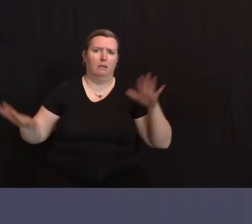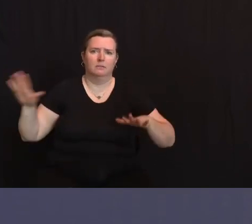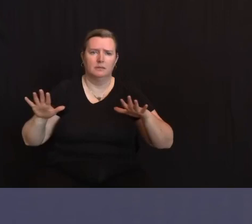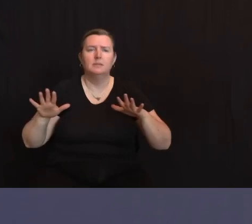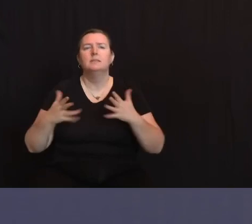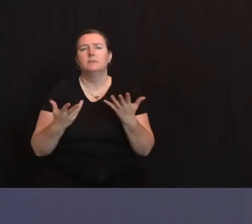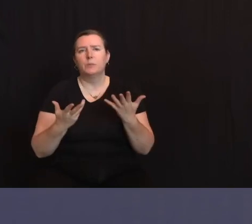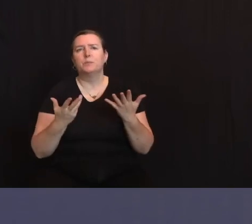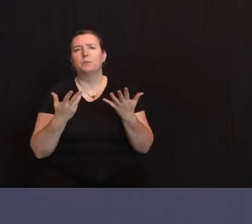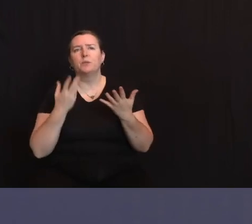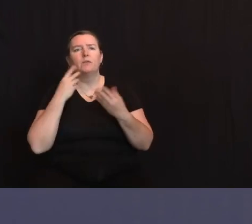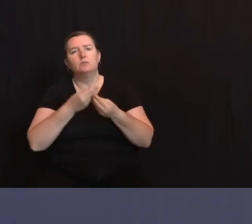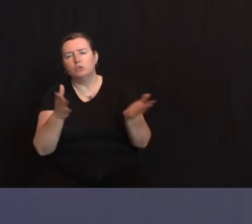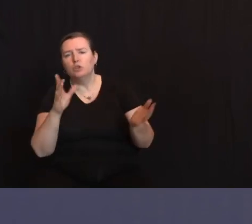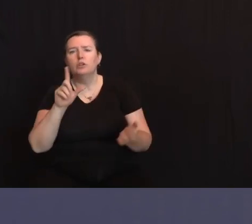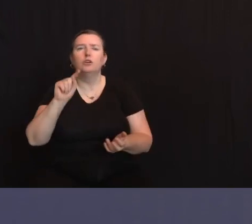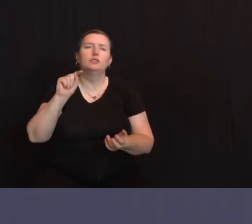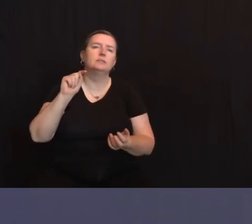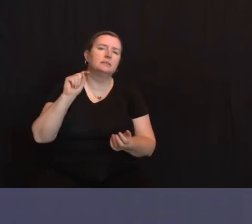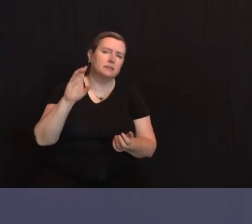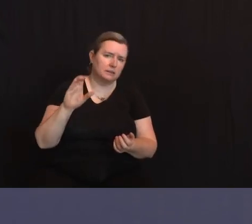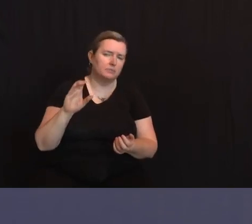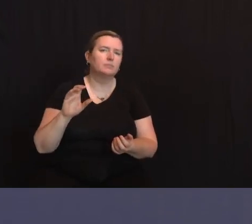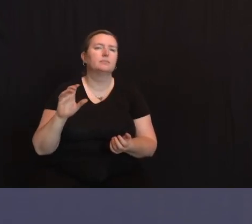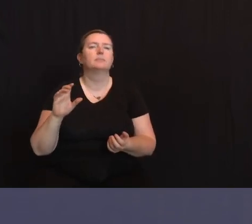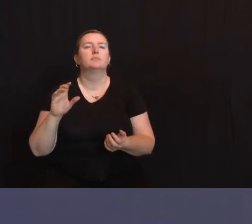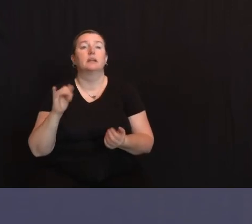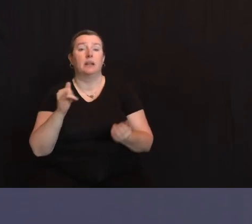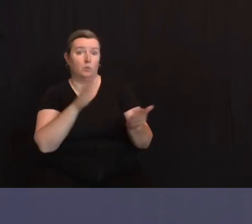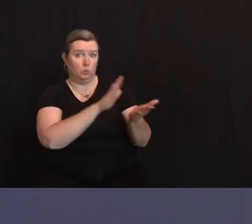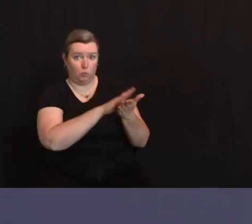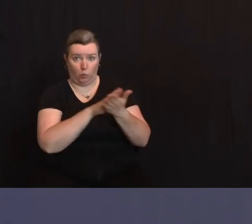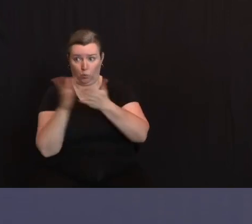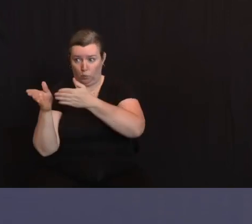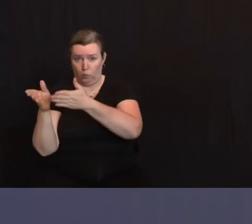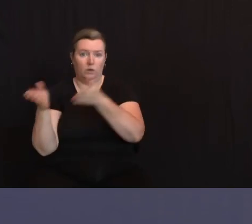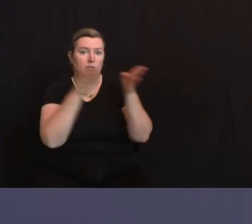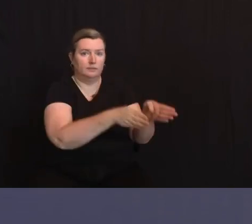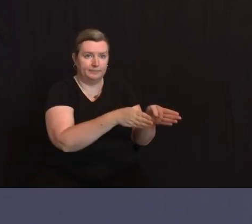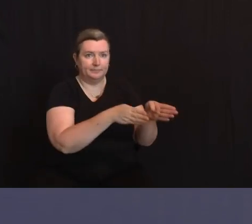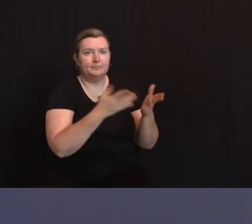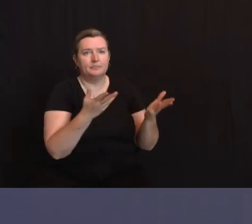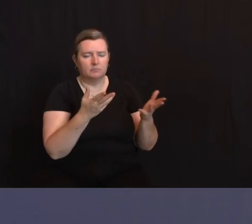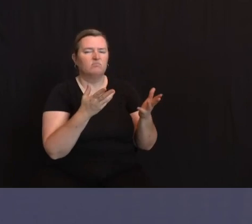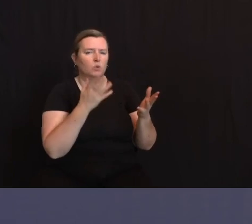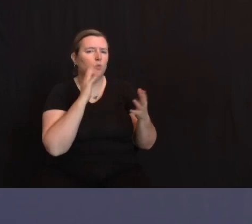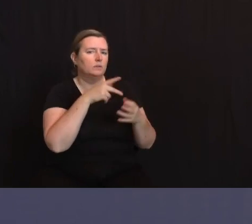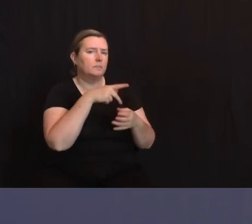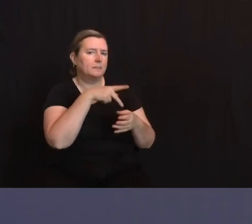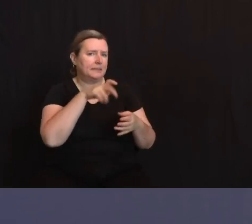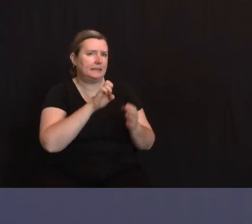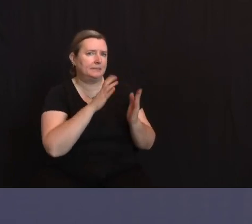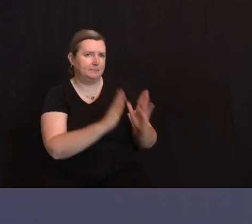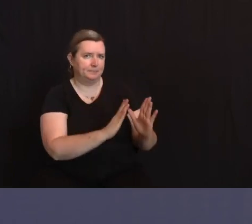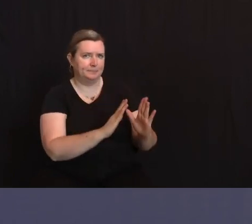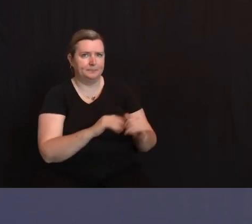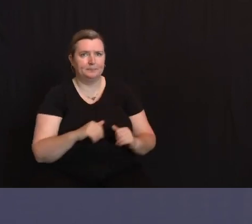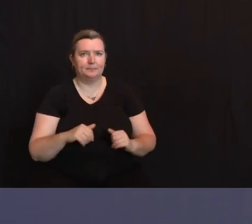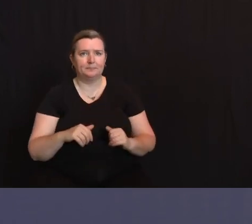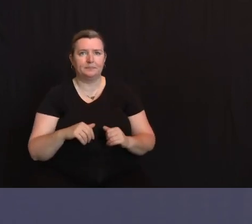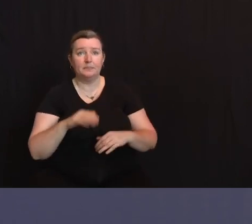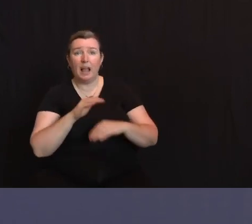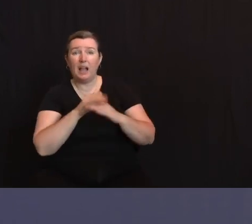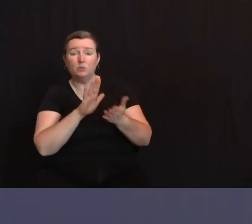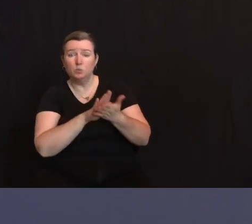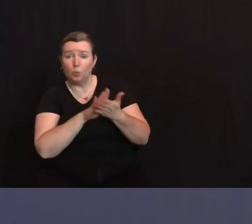but we're still not where we need to be. But certainly, as part of the district plans, as part of the approval of those plans,